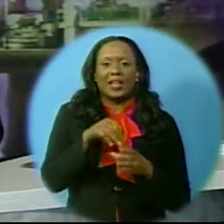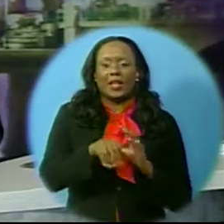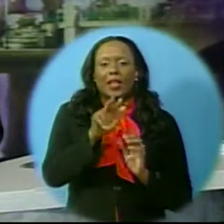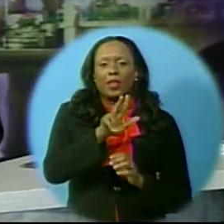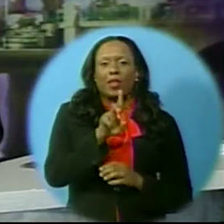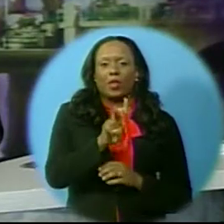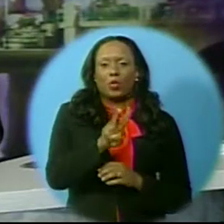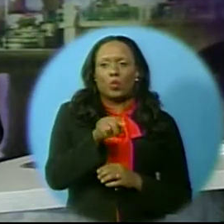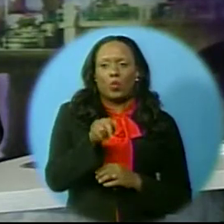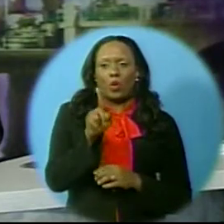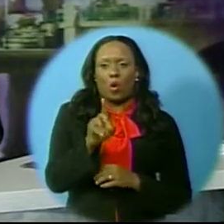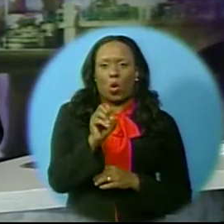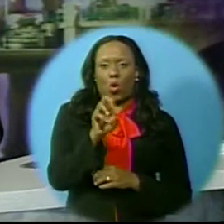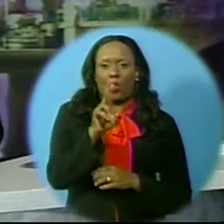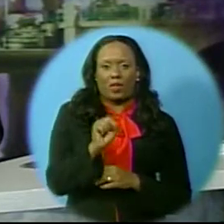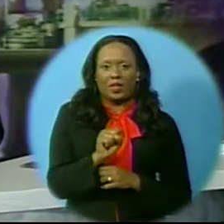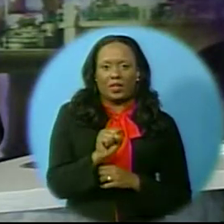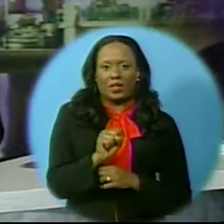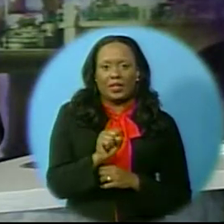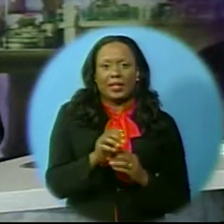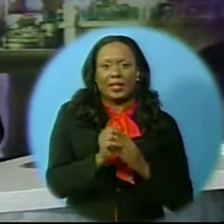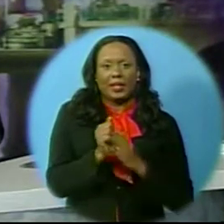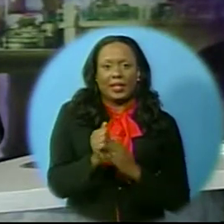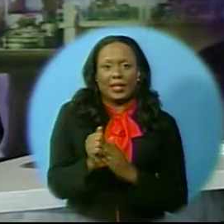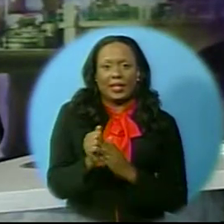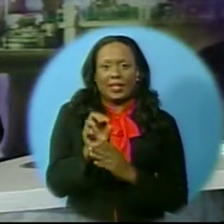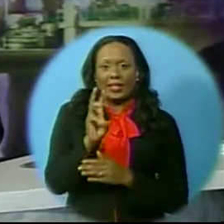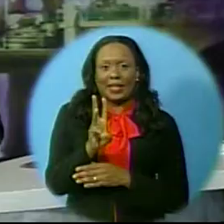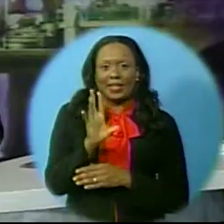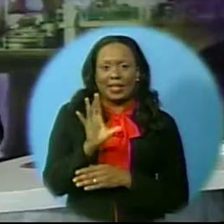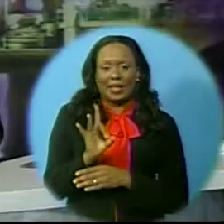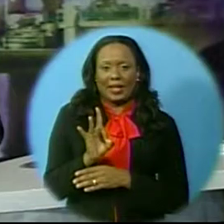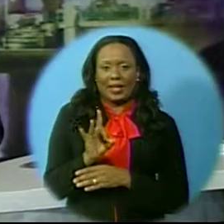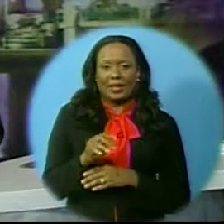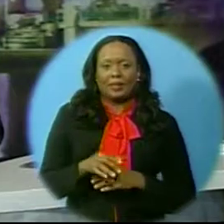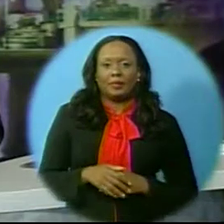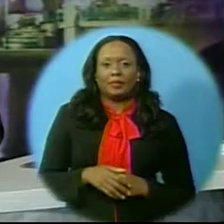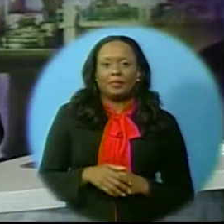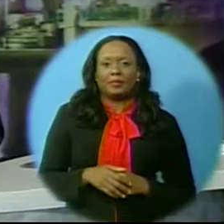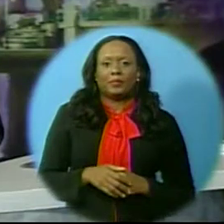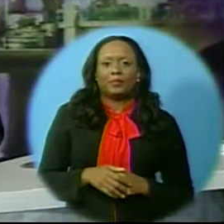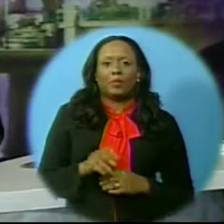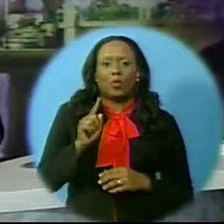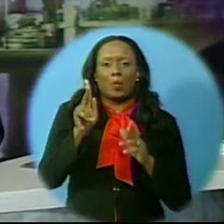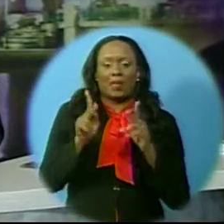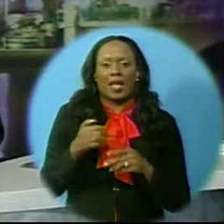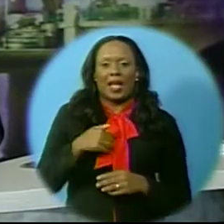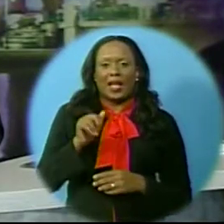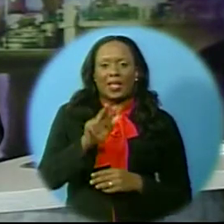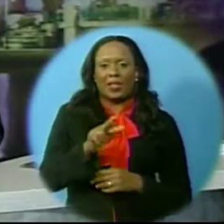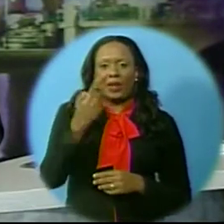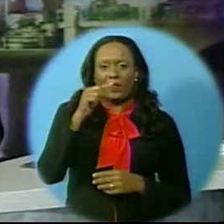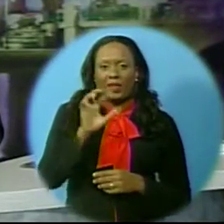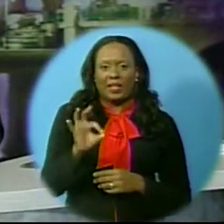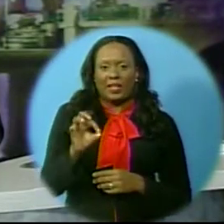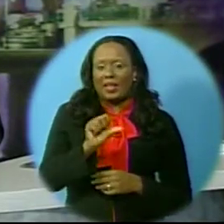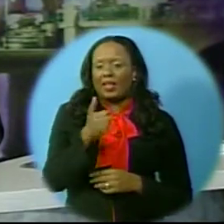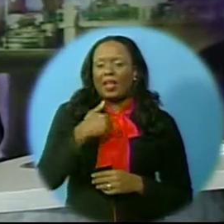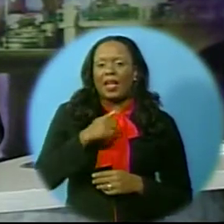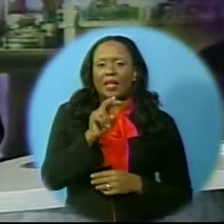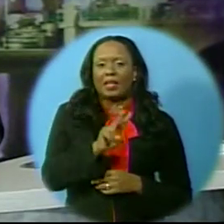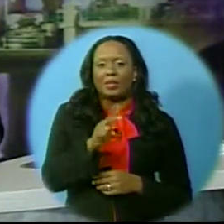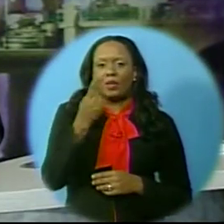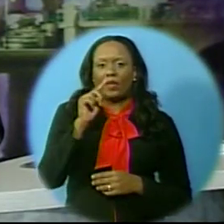38 in 32.1 overs. That's a lead of 68 for the champs, who were led by Indal Prasad, who took 3 for